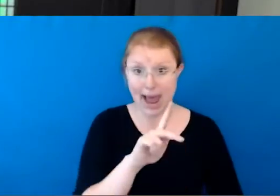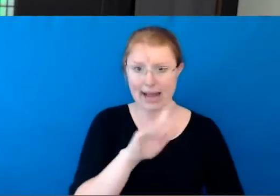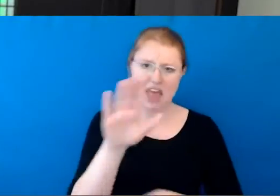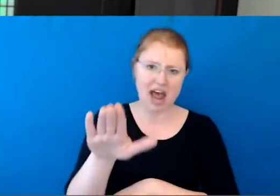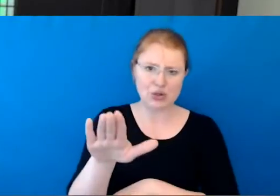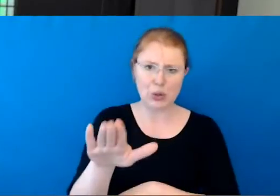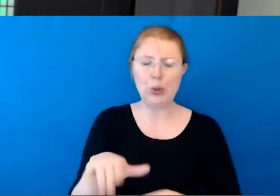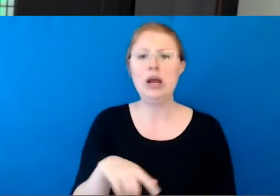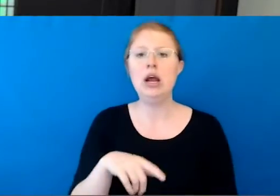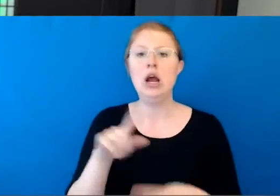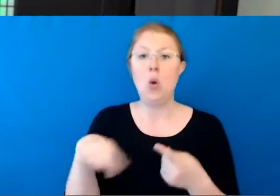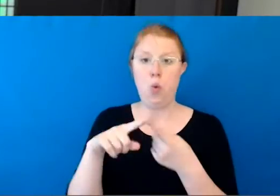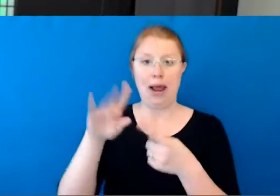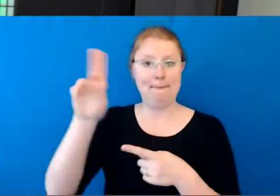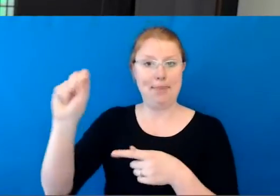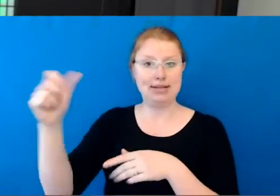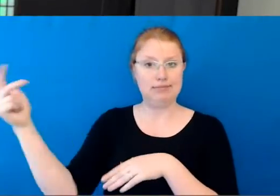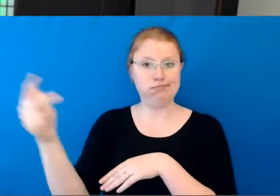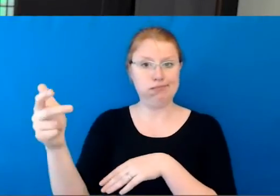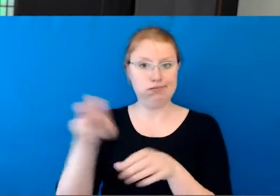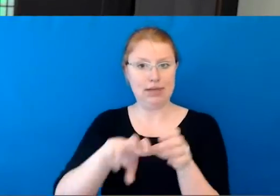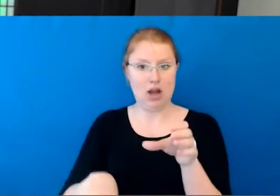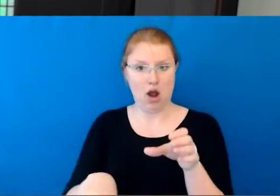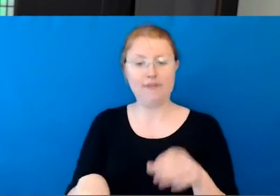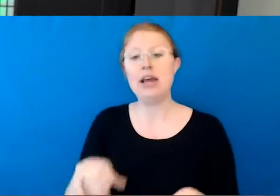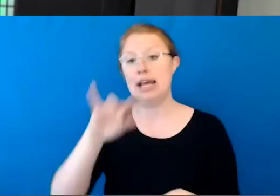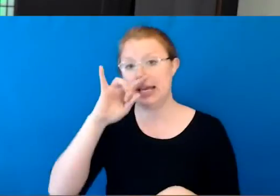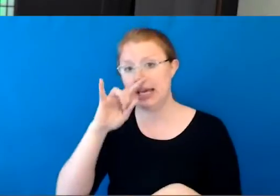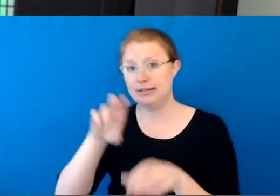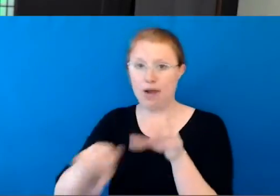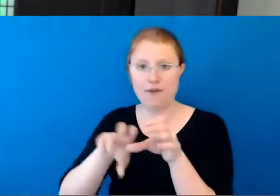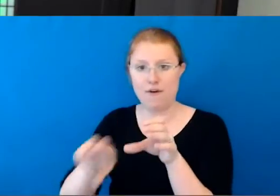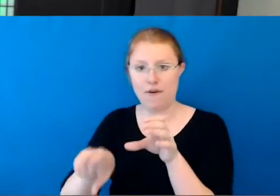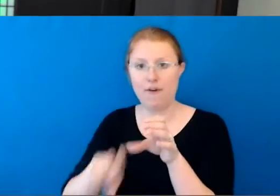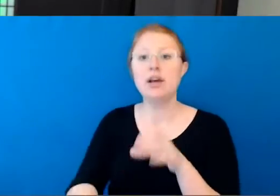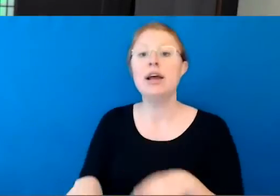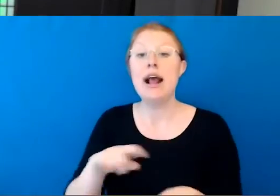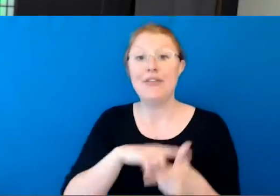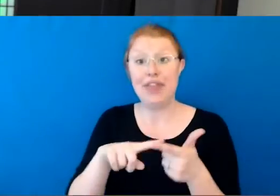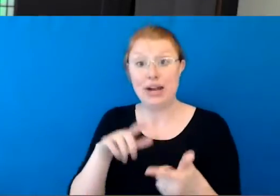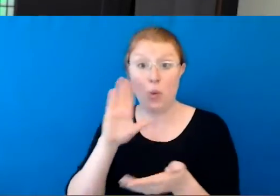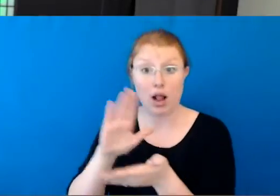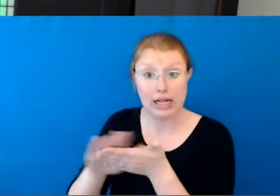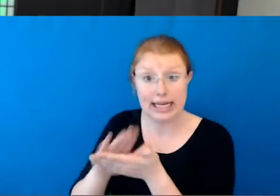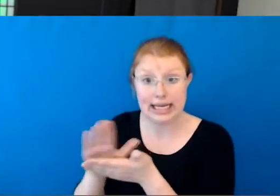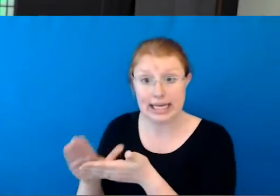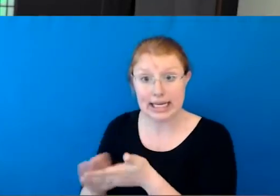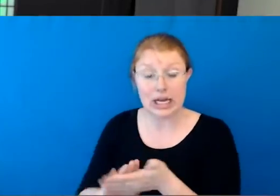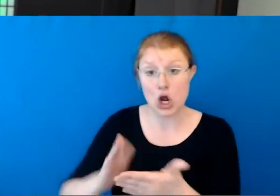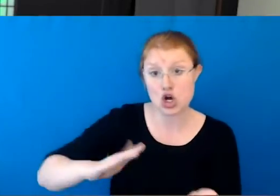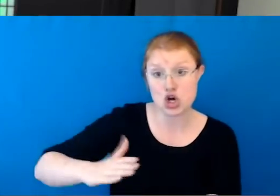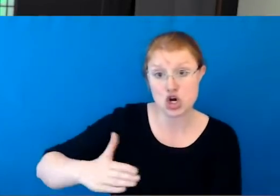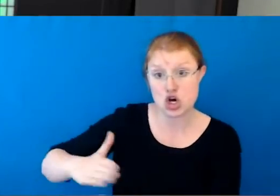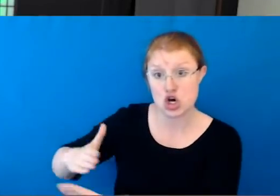remember, even as a little boy, how she would be up first thing in the morning fixing my dad breakfast. He'd